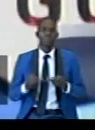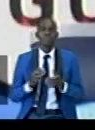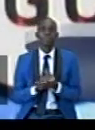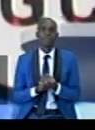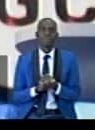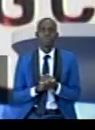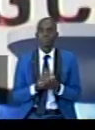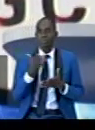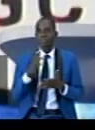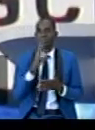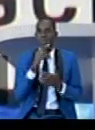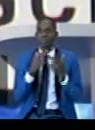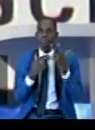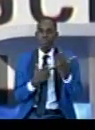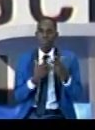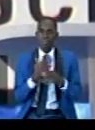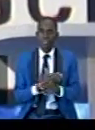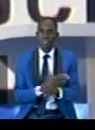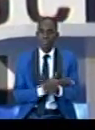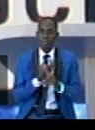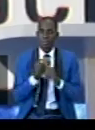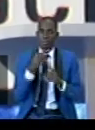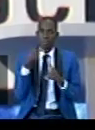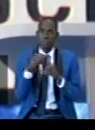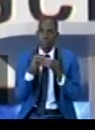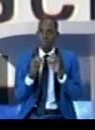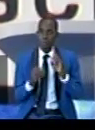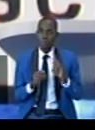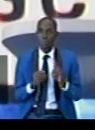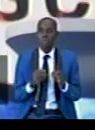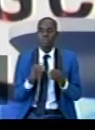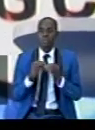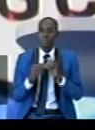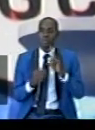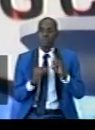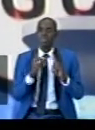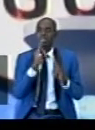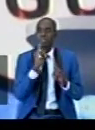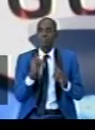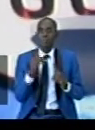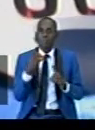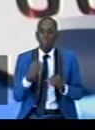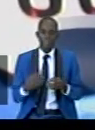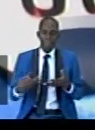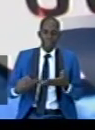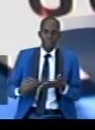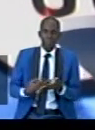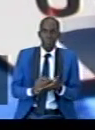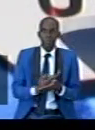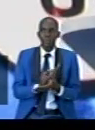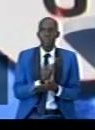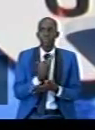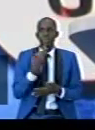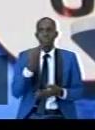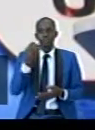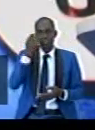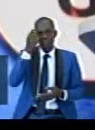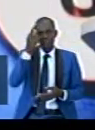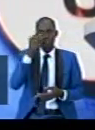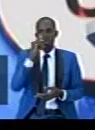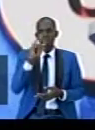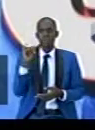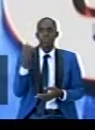There are three things we're looking at here. Number one, we're looking at the fresh perception of